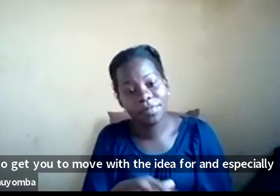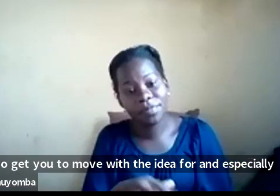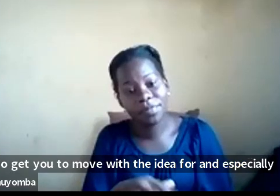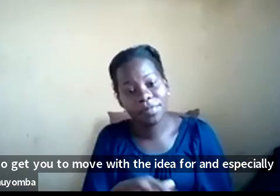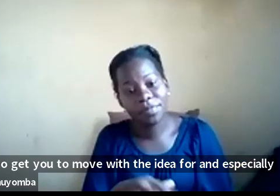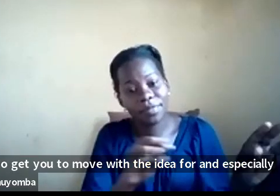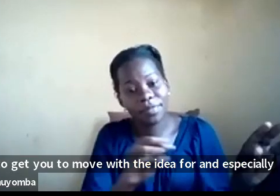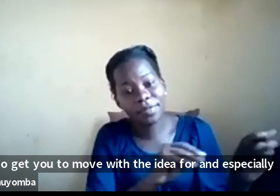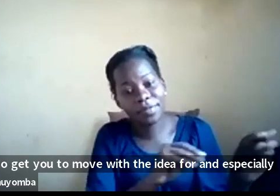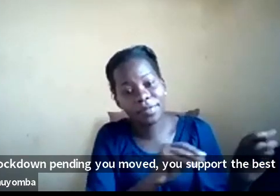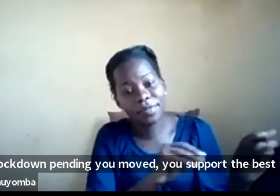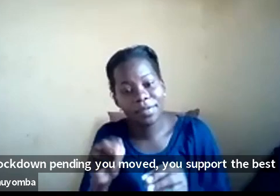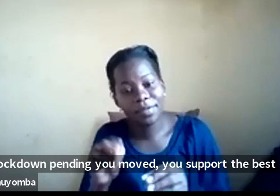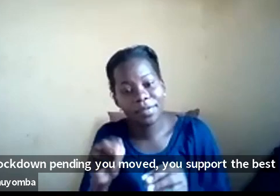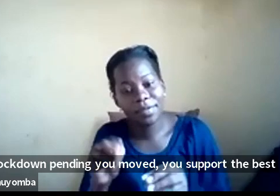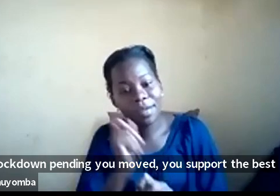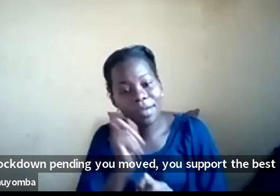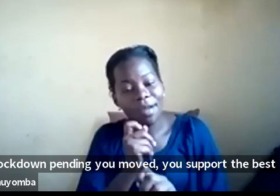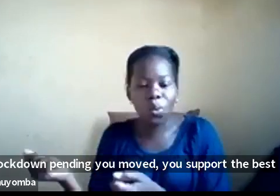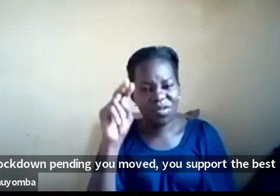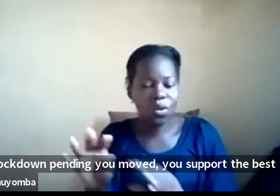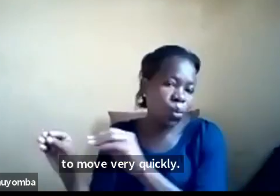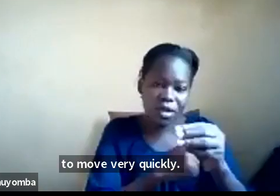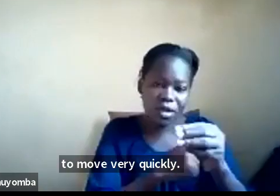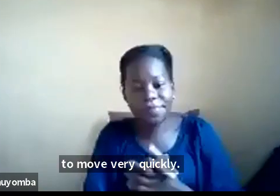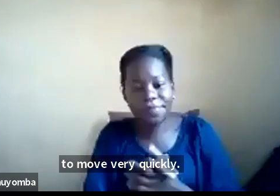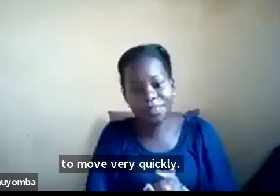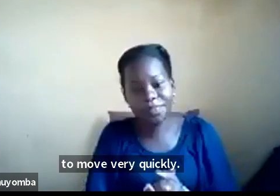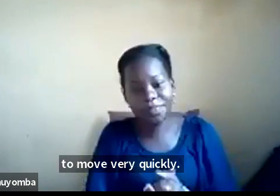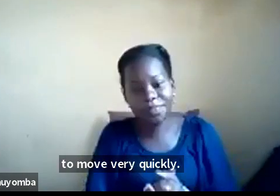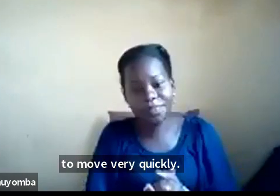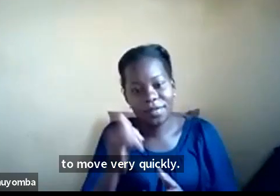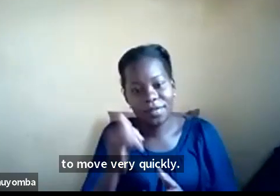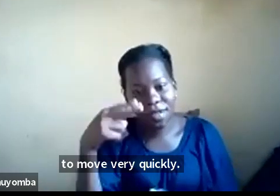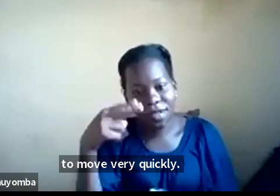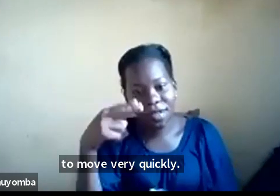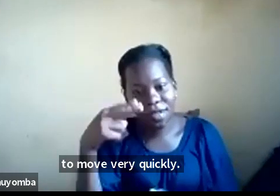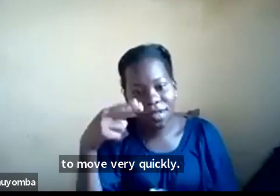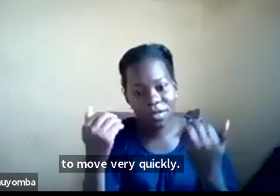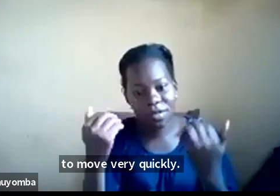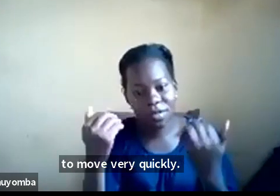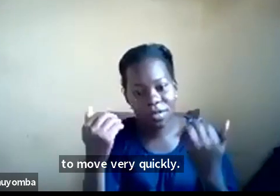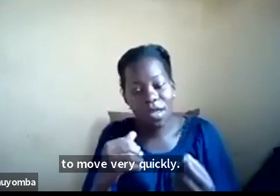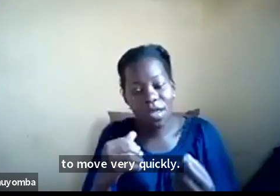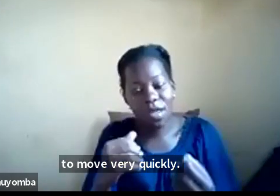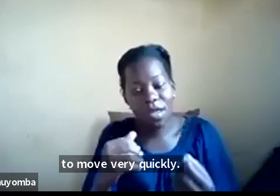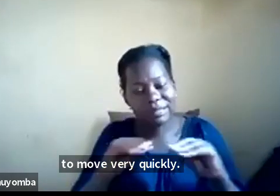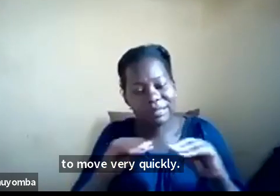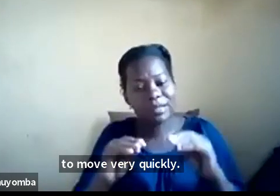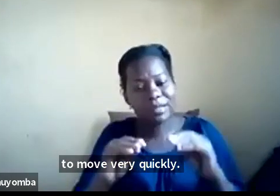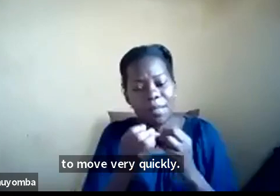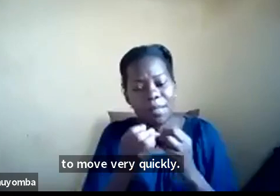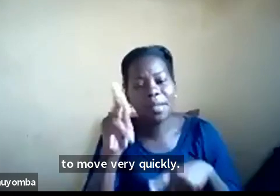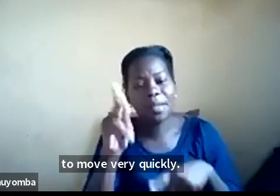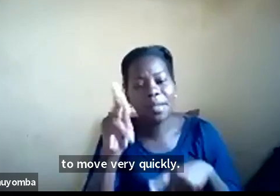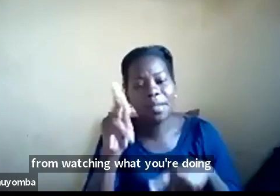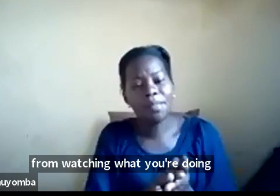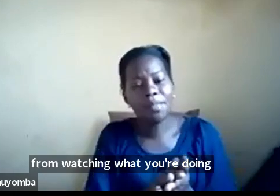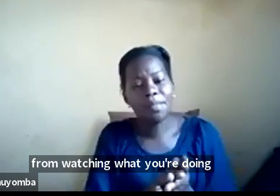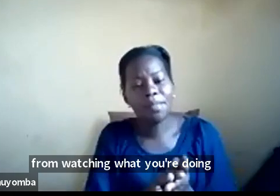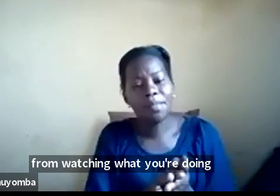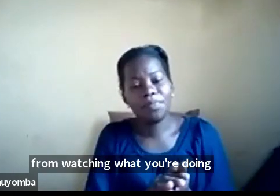quickly. And the idea for us ended up being more impactful because lots of eyeballs are at home watching what we're doing. So I'd like to thank you very much